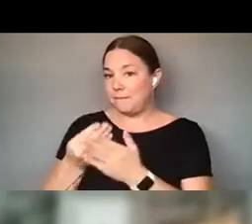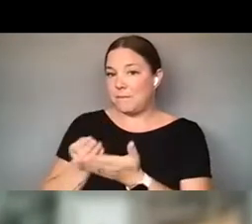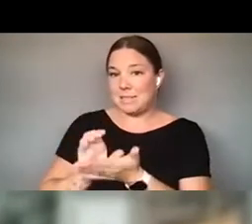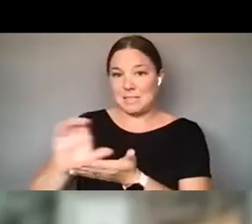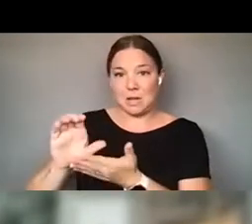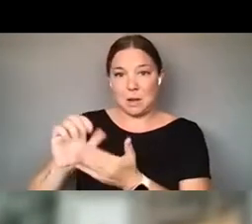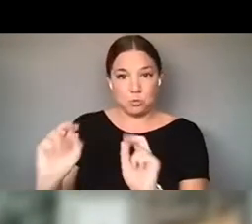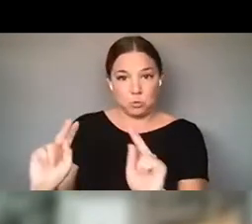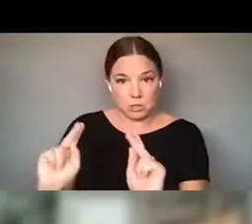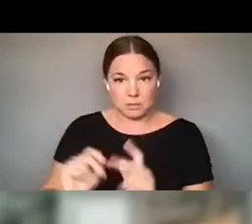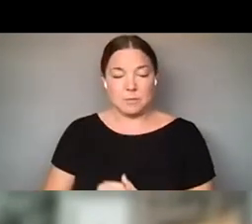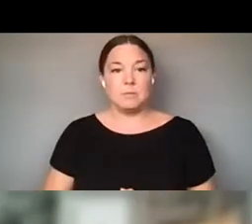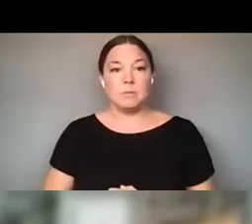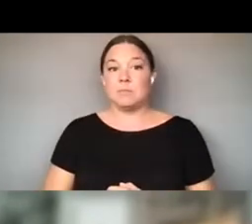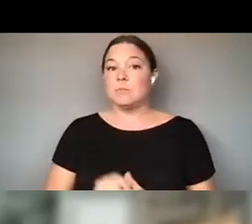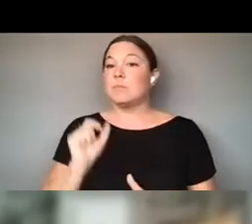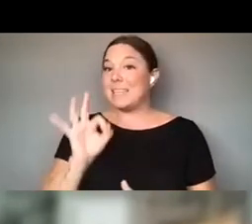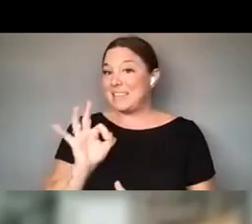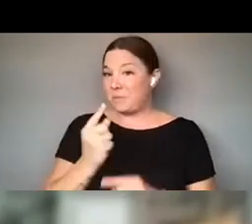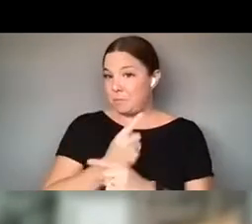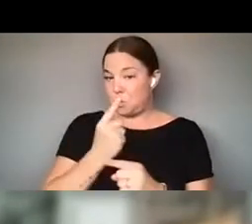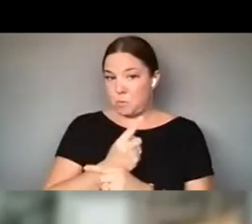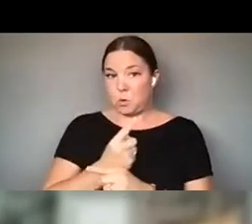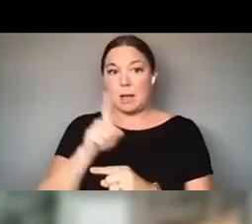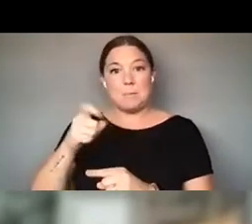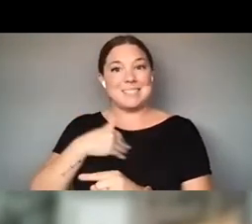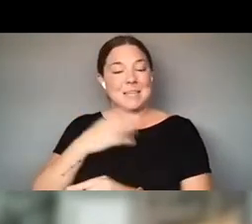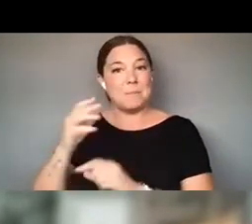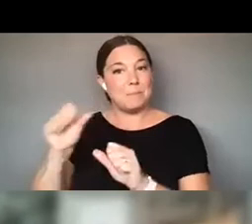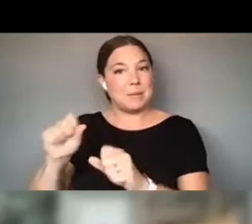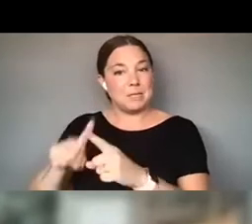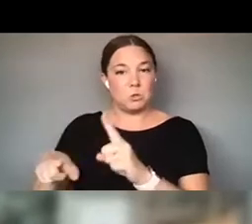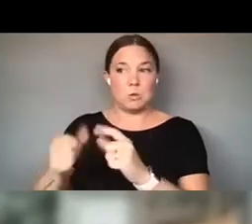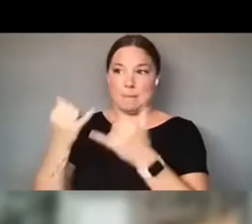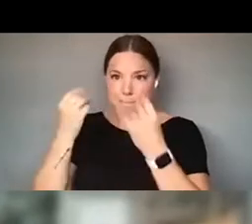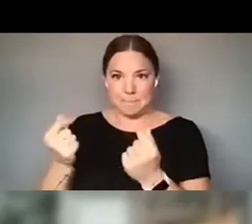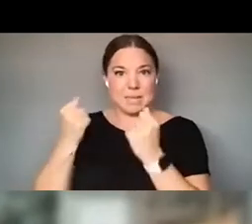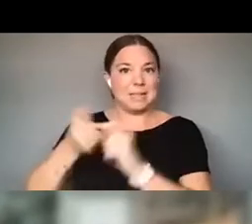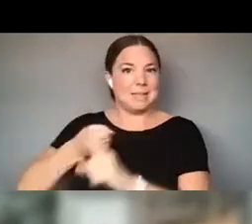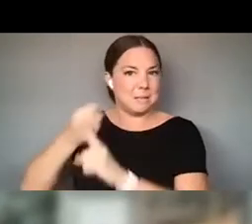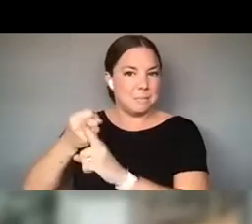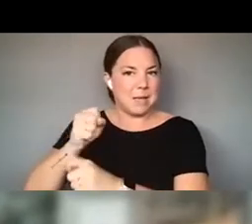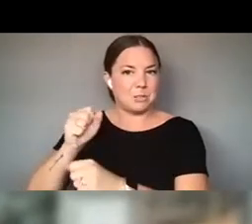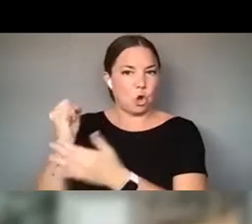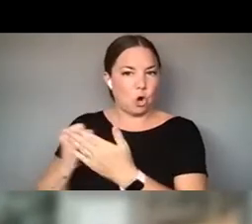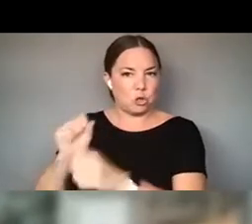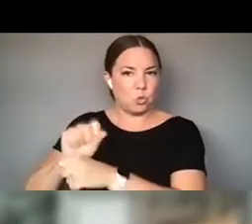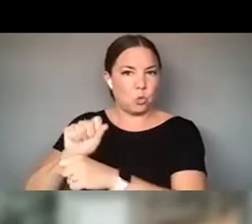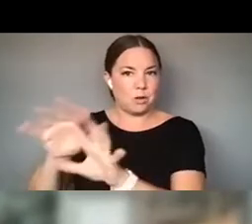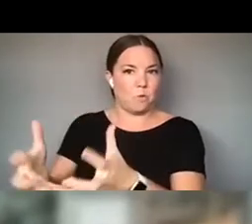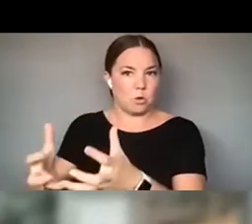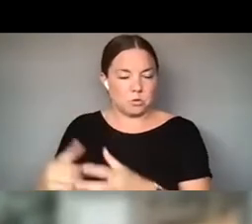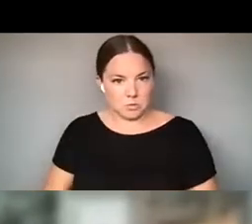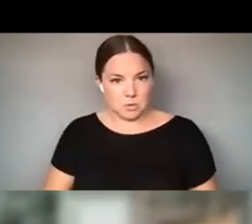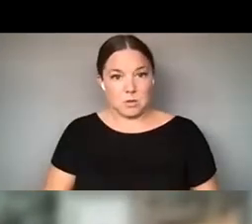As appropriate, potential to have an immediate impact on the arts workforce. And as appropriate,